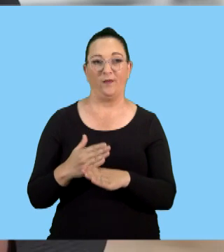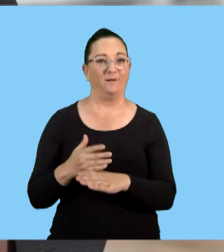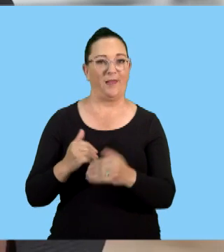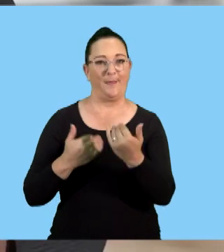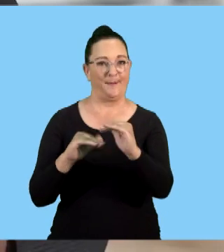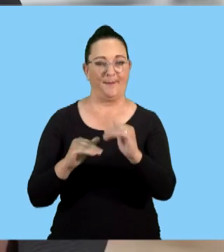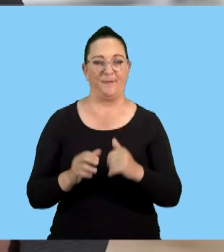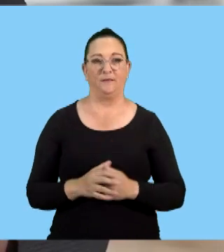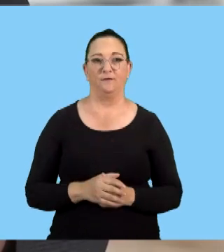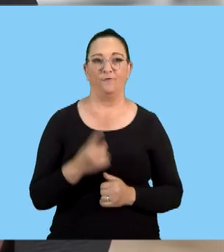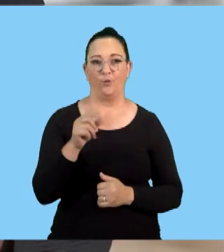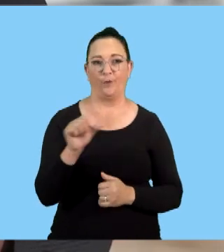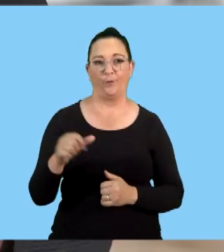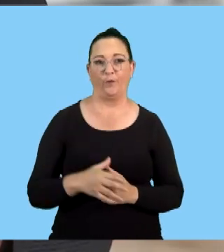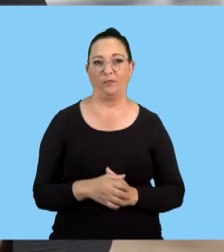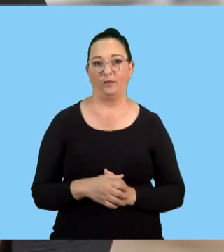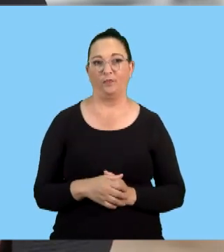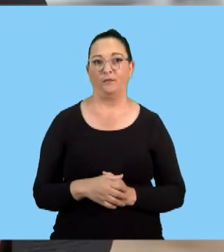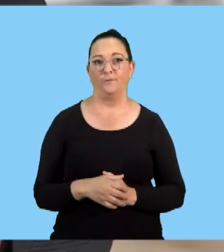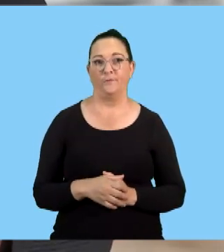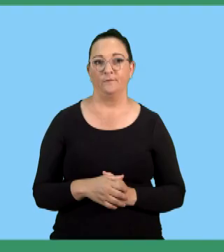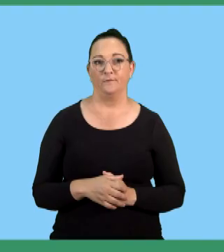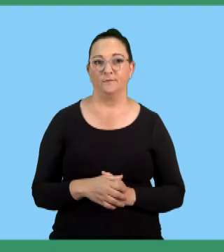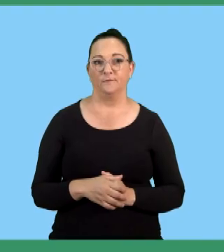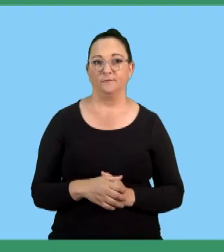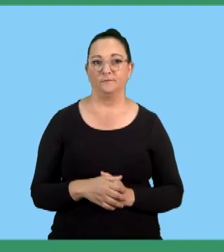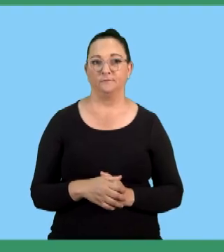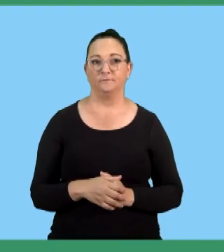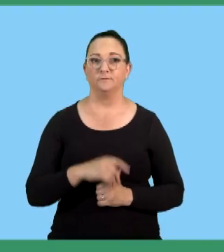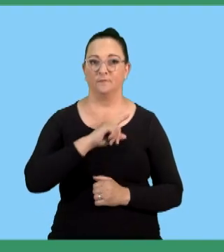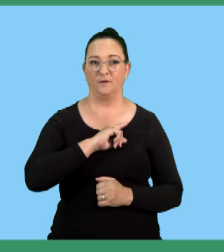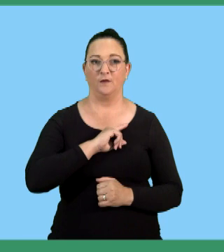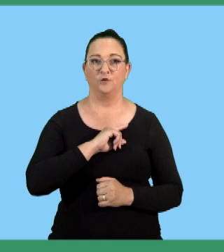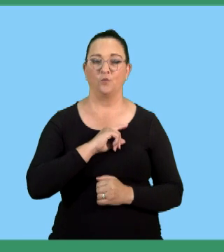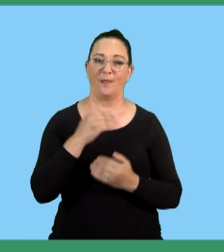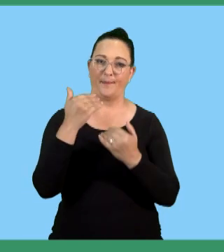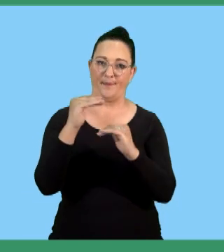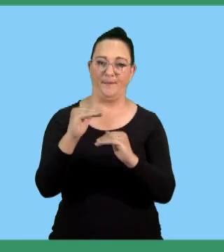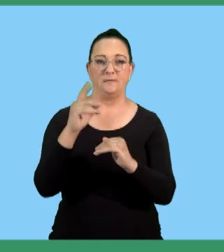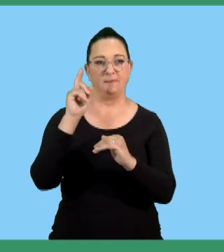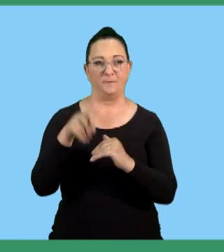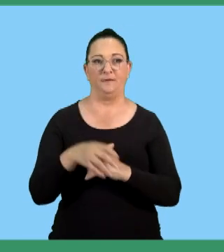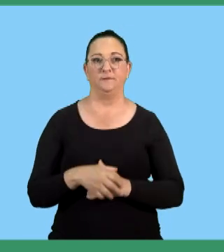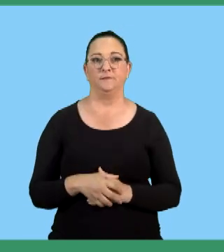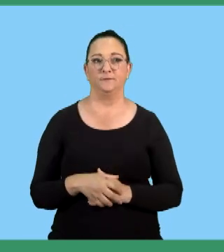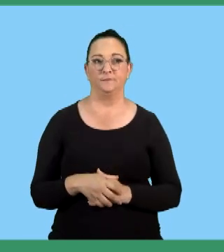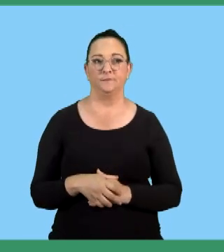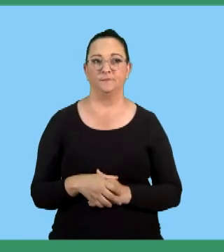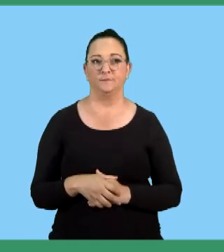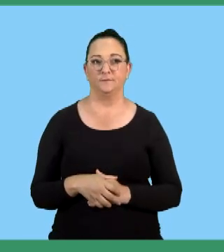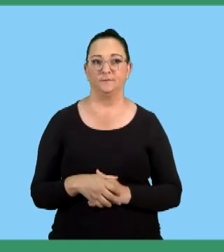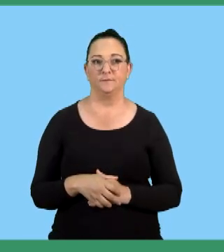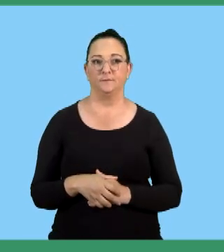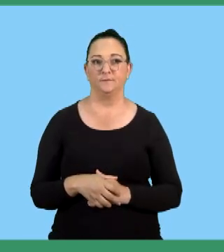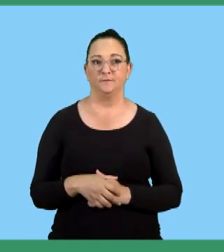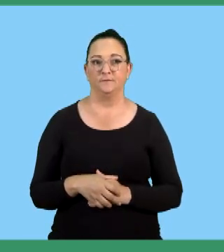is a limitation. So this is a limitation of overtime that I said, that I spoke about, the limitation of overtime, to say in